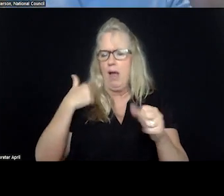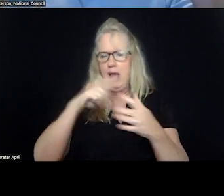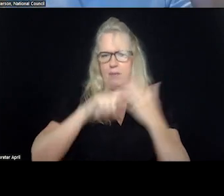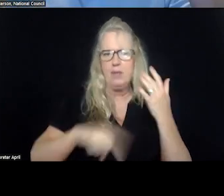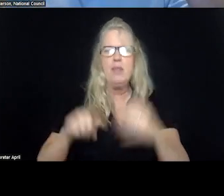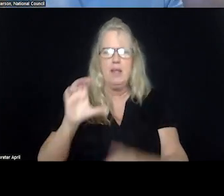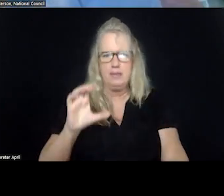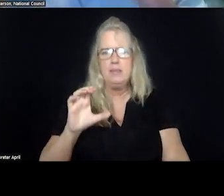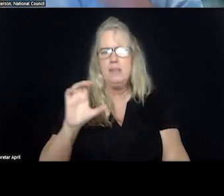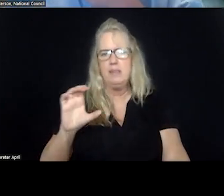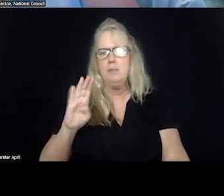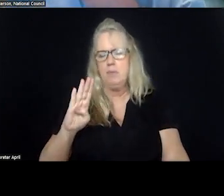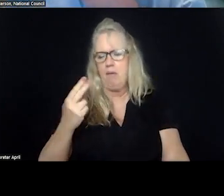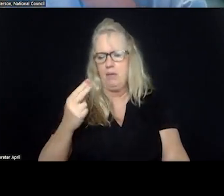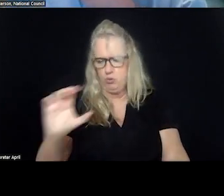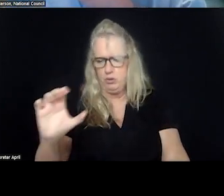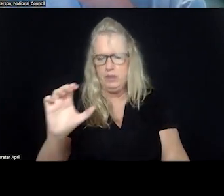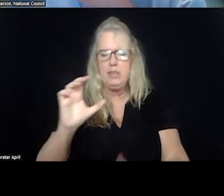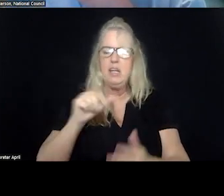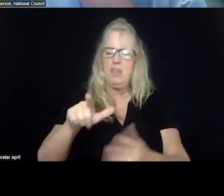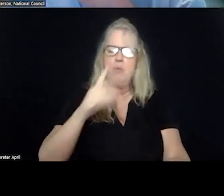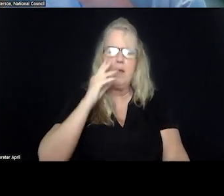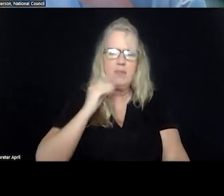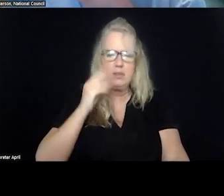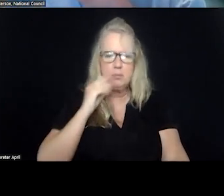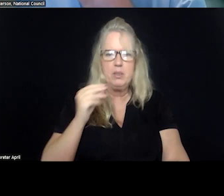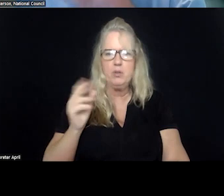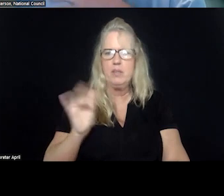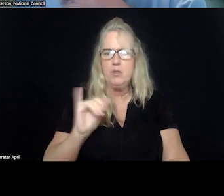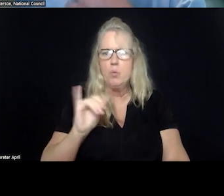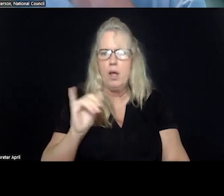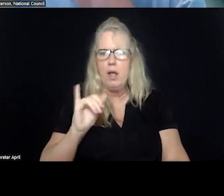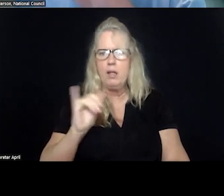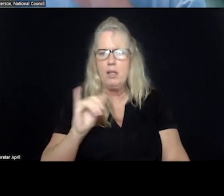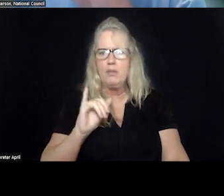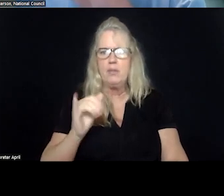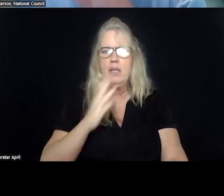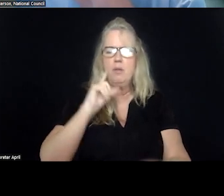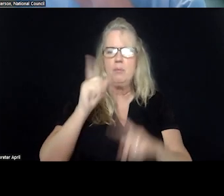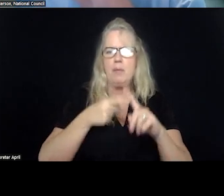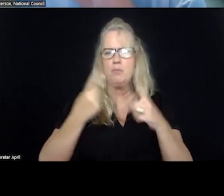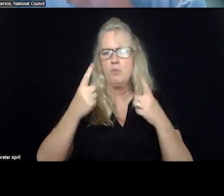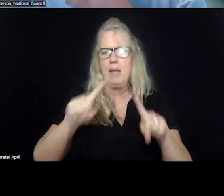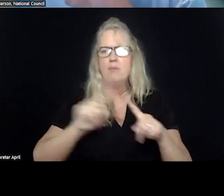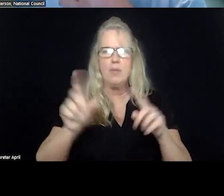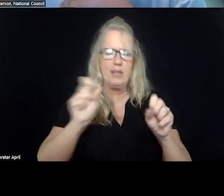CCBHC payment experience as well without having to affect what they've already got in place